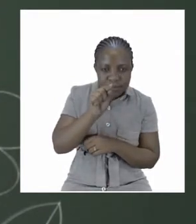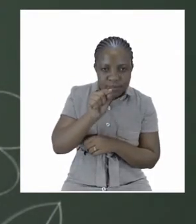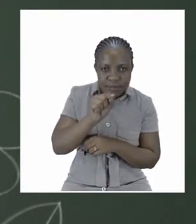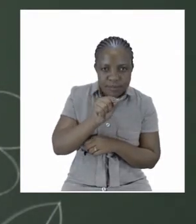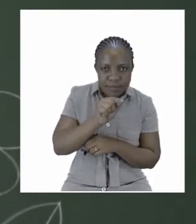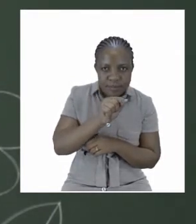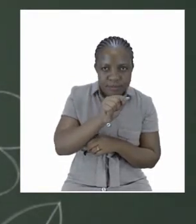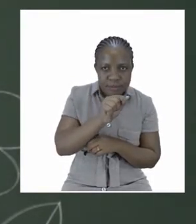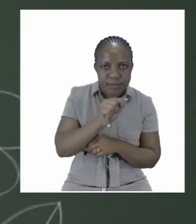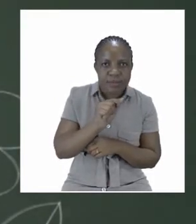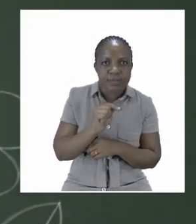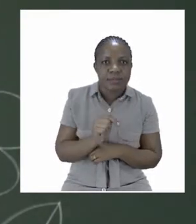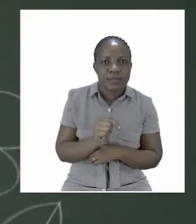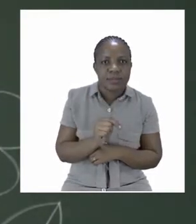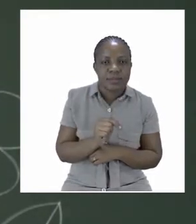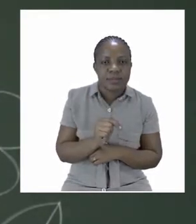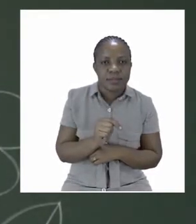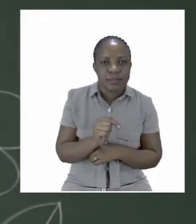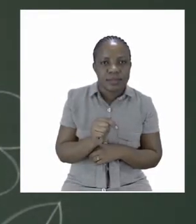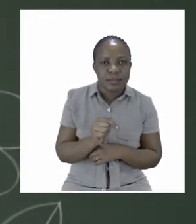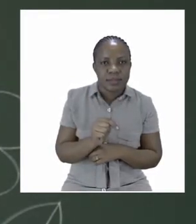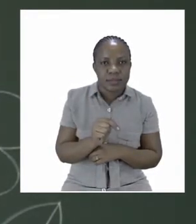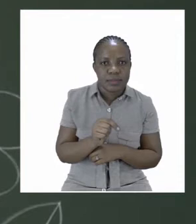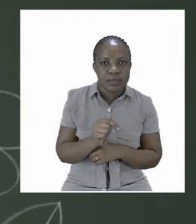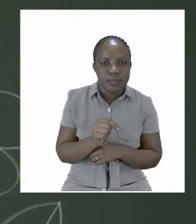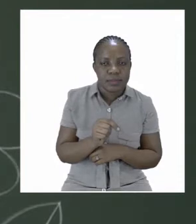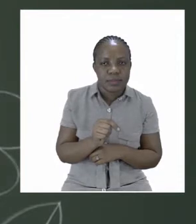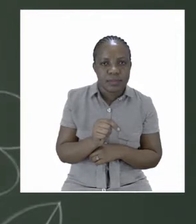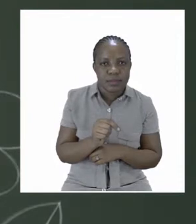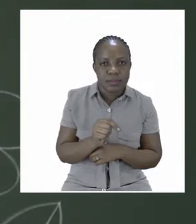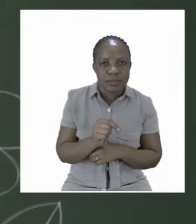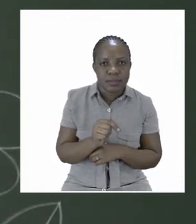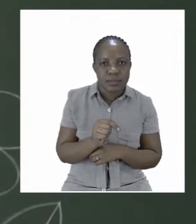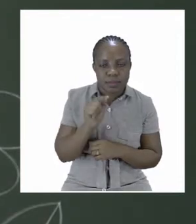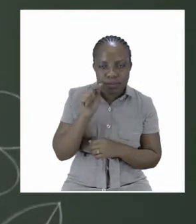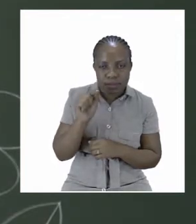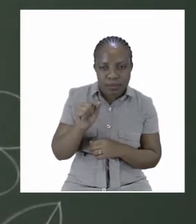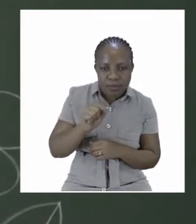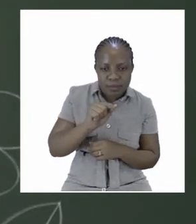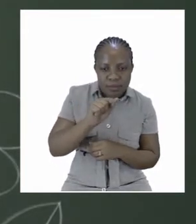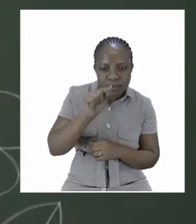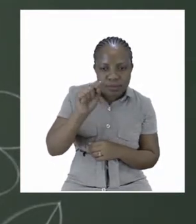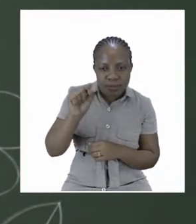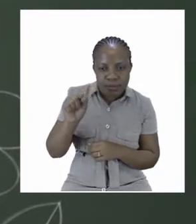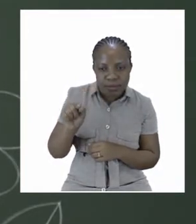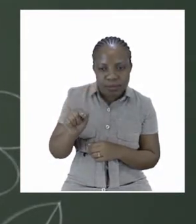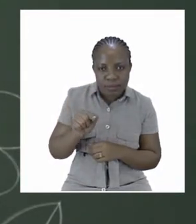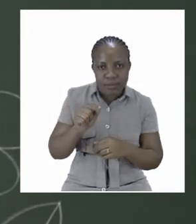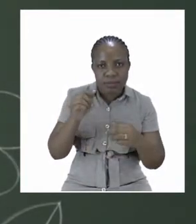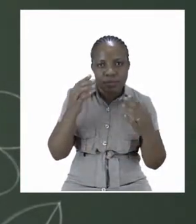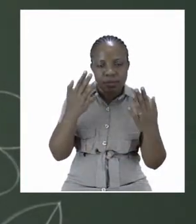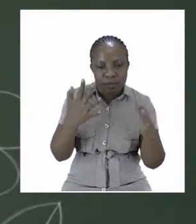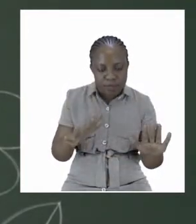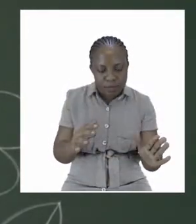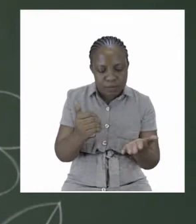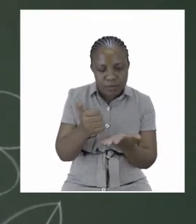round. When you are done tracing, please make sure that it is neat and they